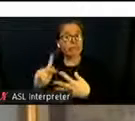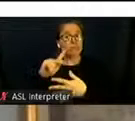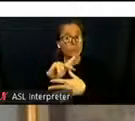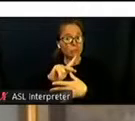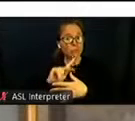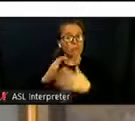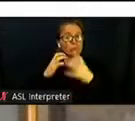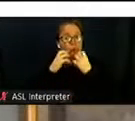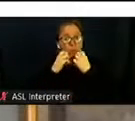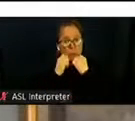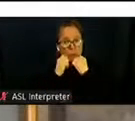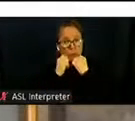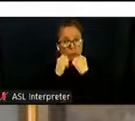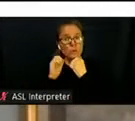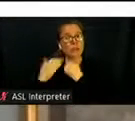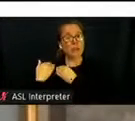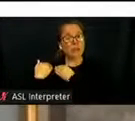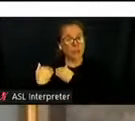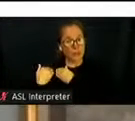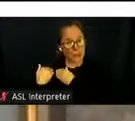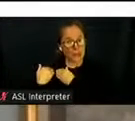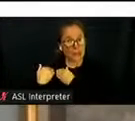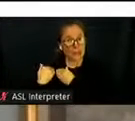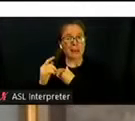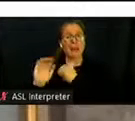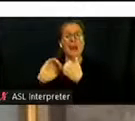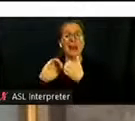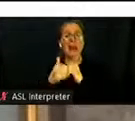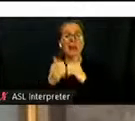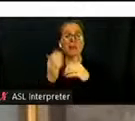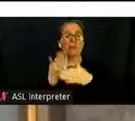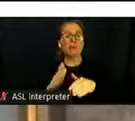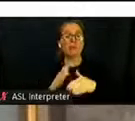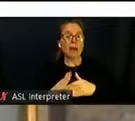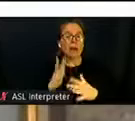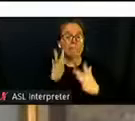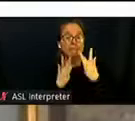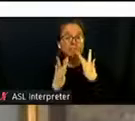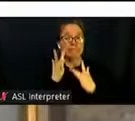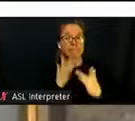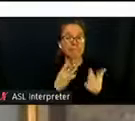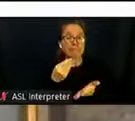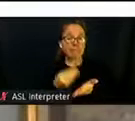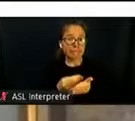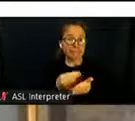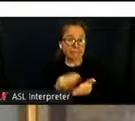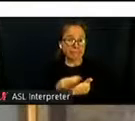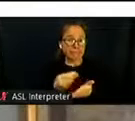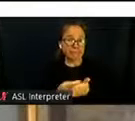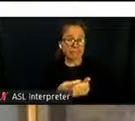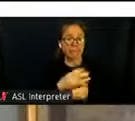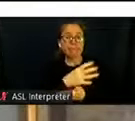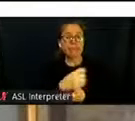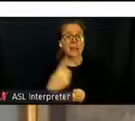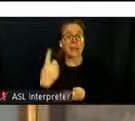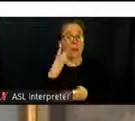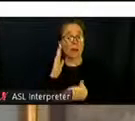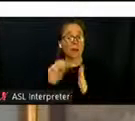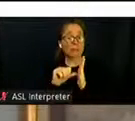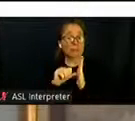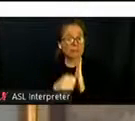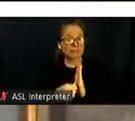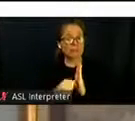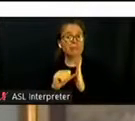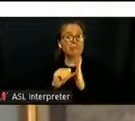values, accountability, allocating scarce resources. And one thing that is going to be reiterated a few times is